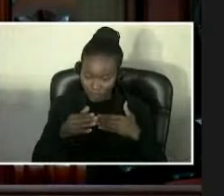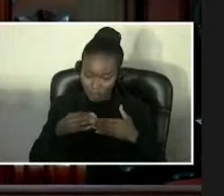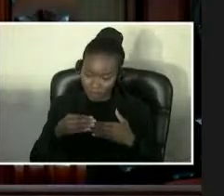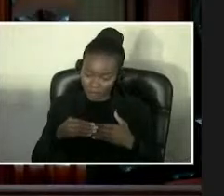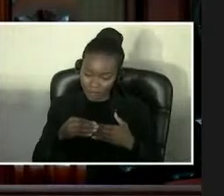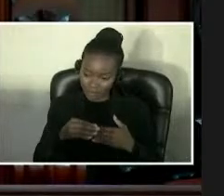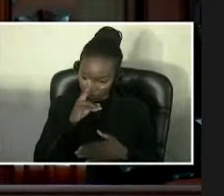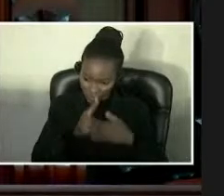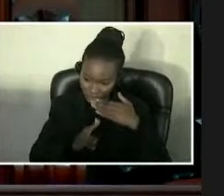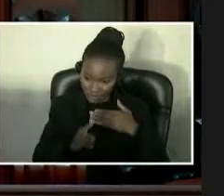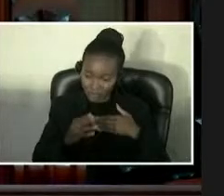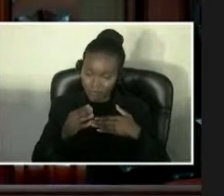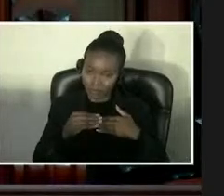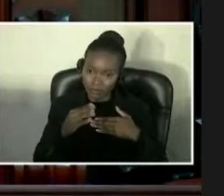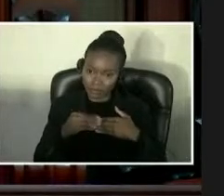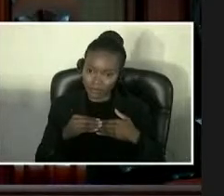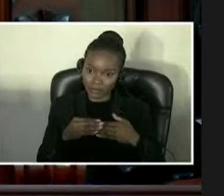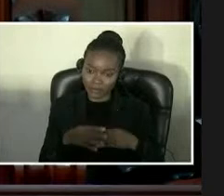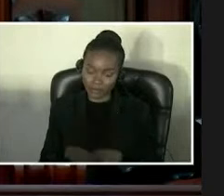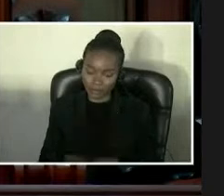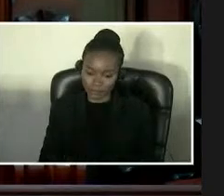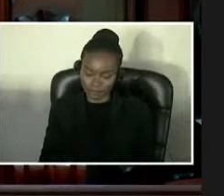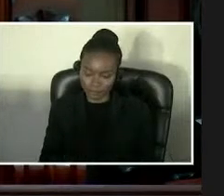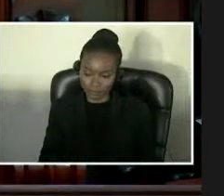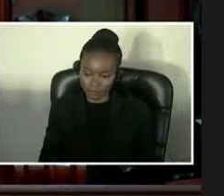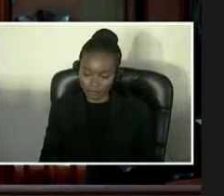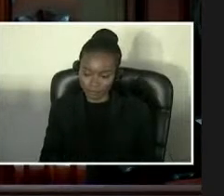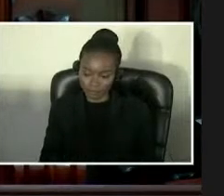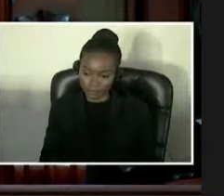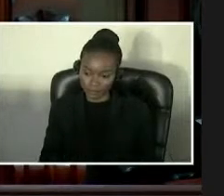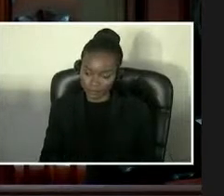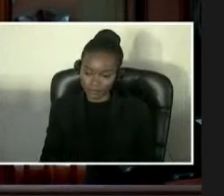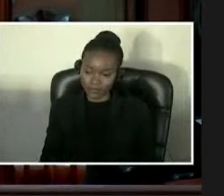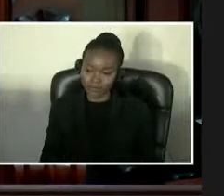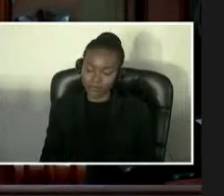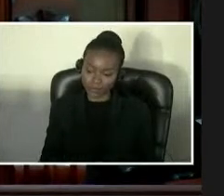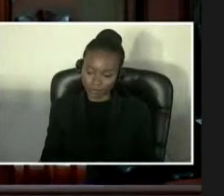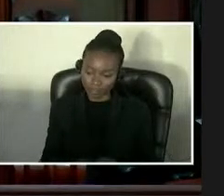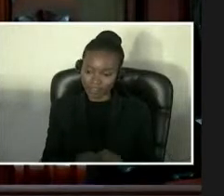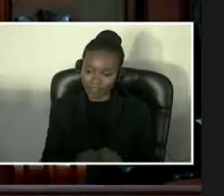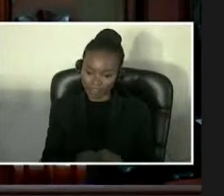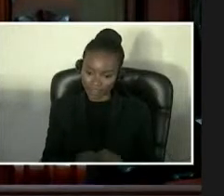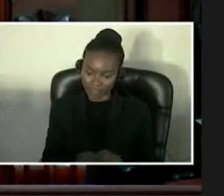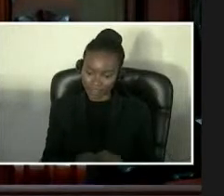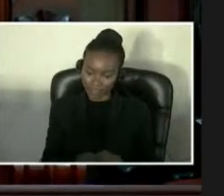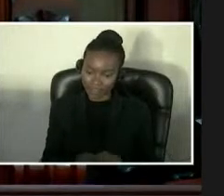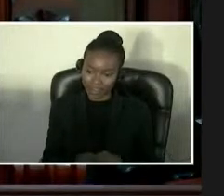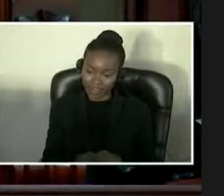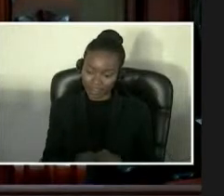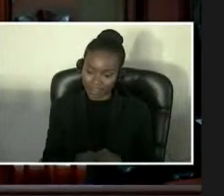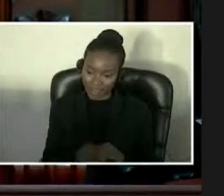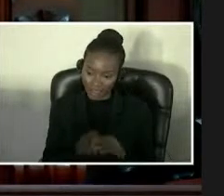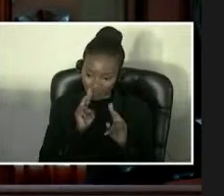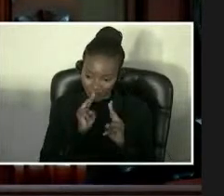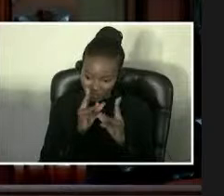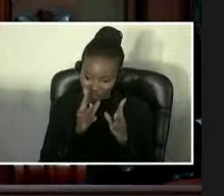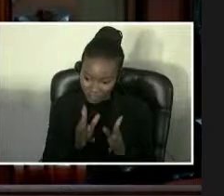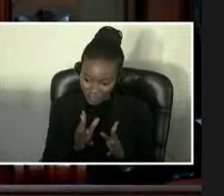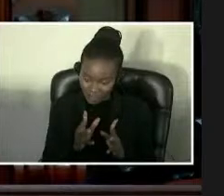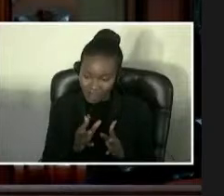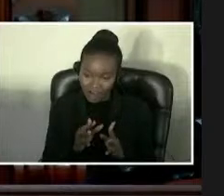honorable members and the guests of the embassy for health in case at end